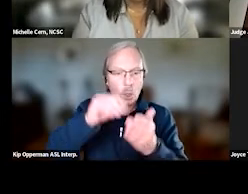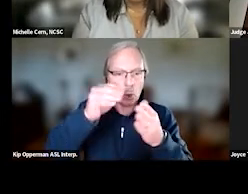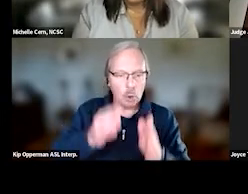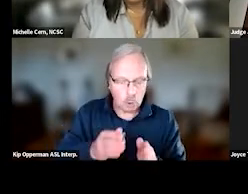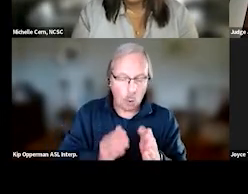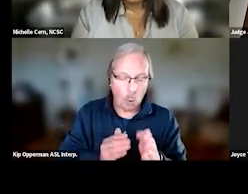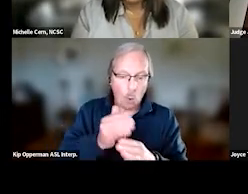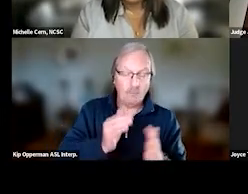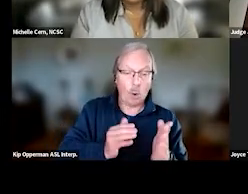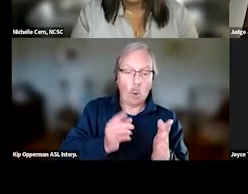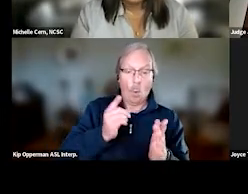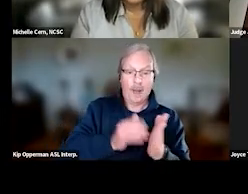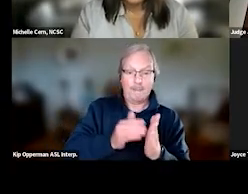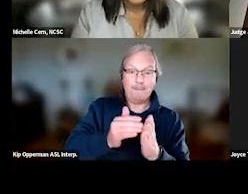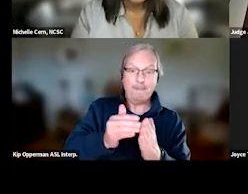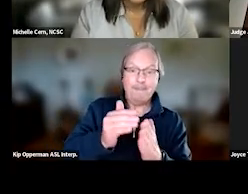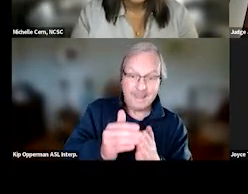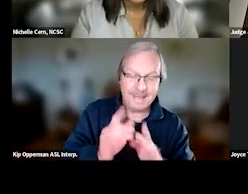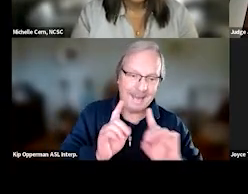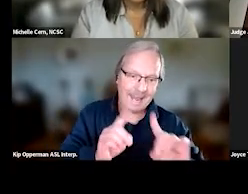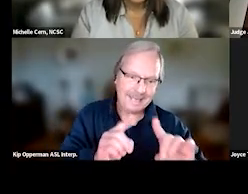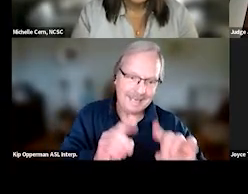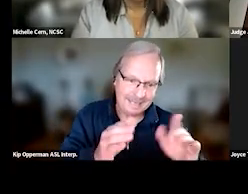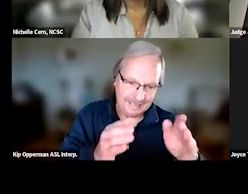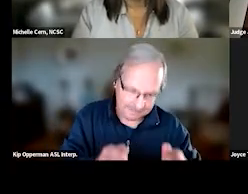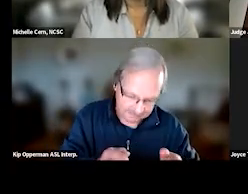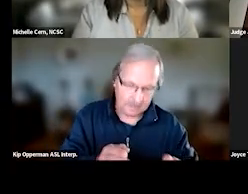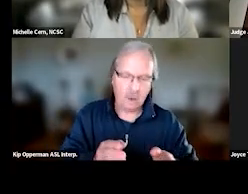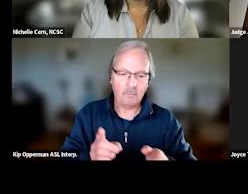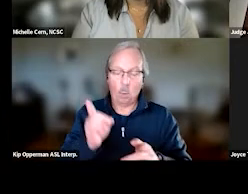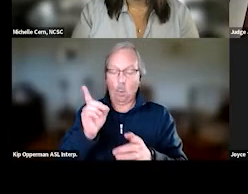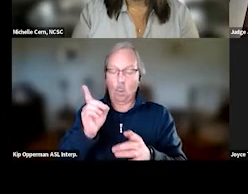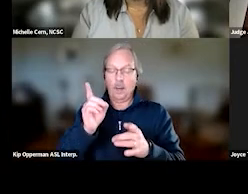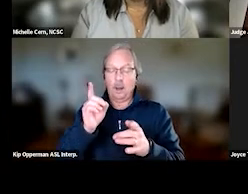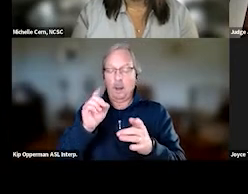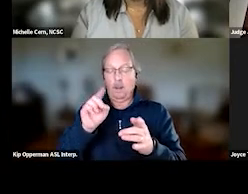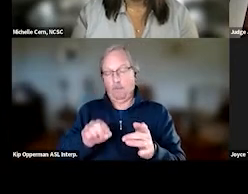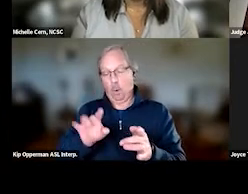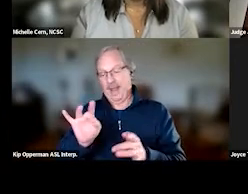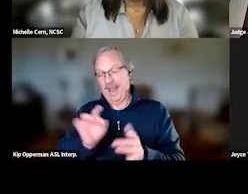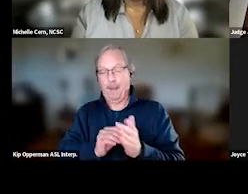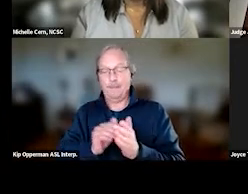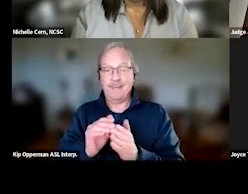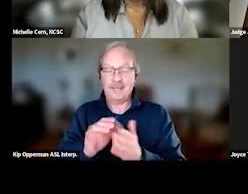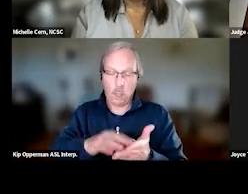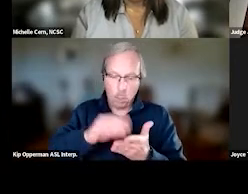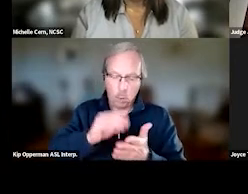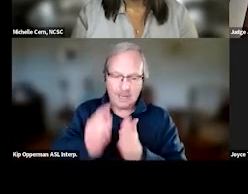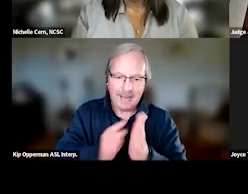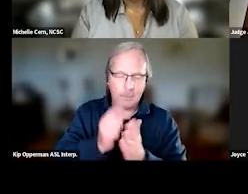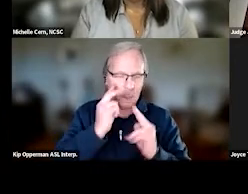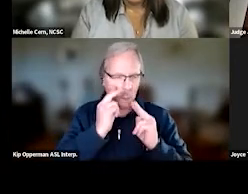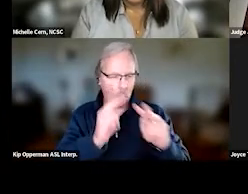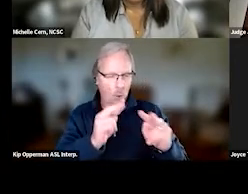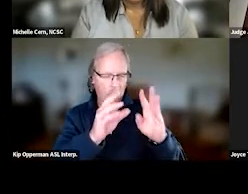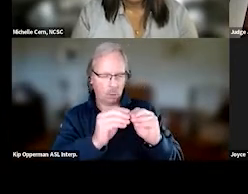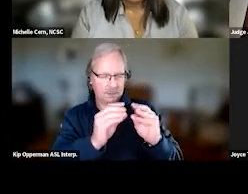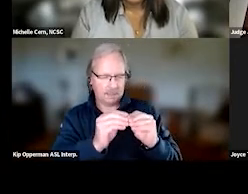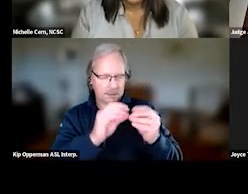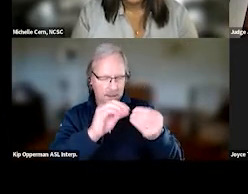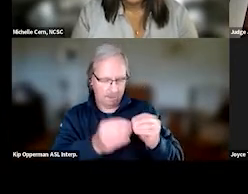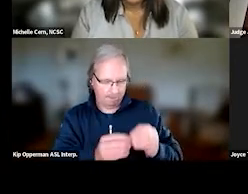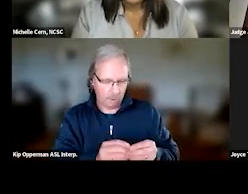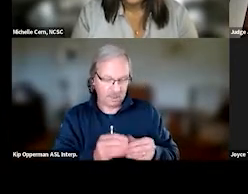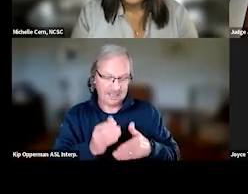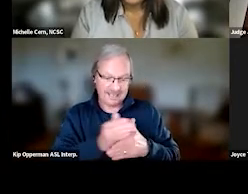million total attendees, over 1.8 million learning hours. And looking at those session metrics, there's an average